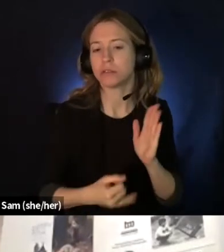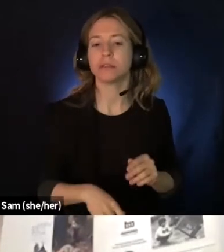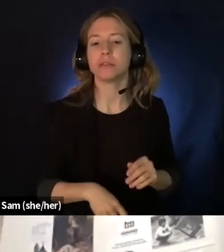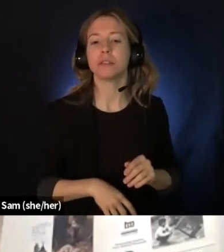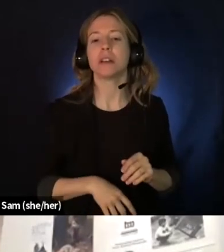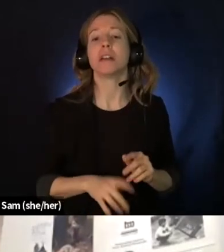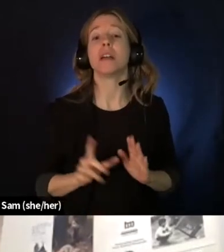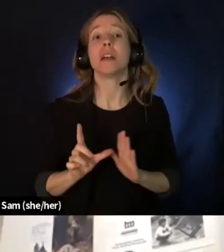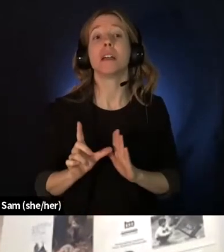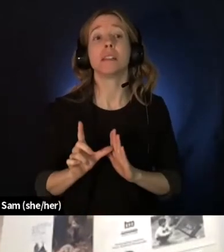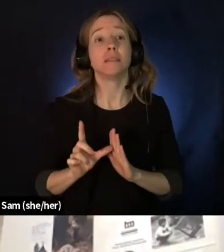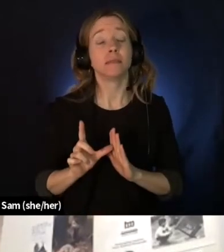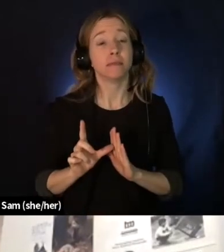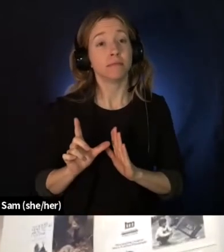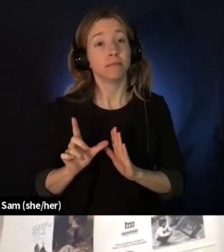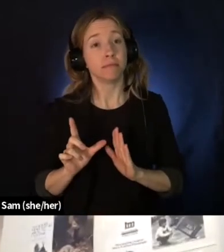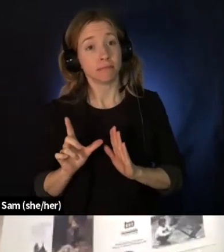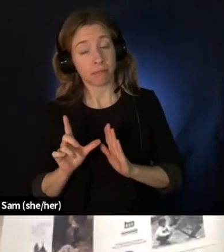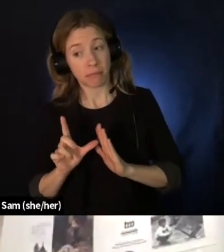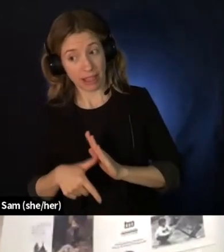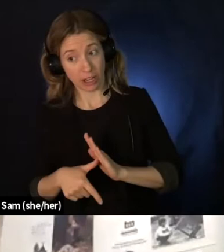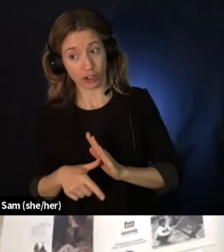she eventually brought me here.